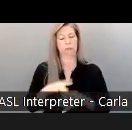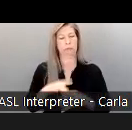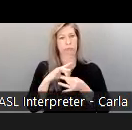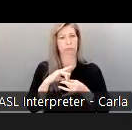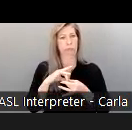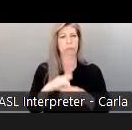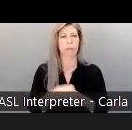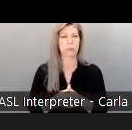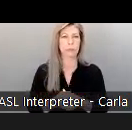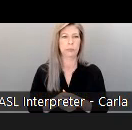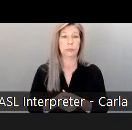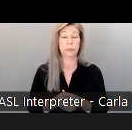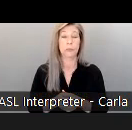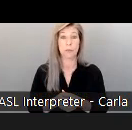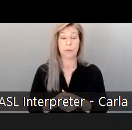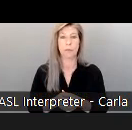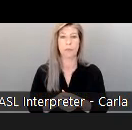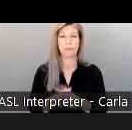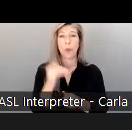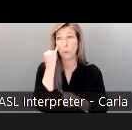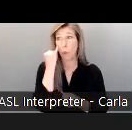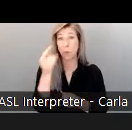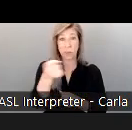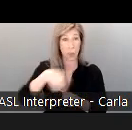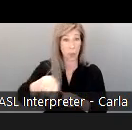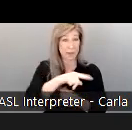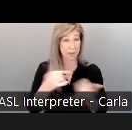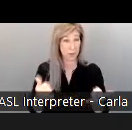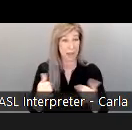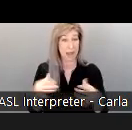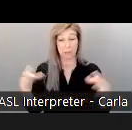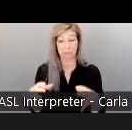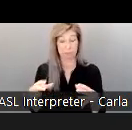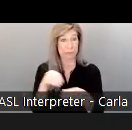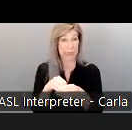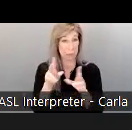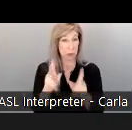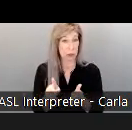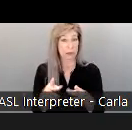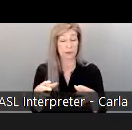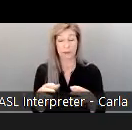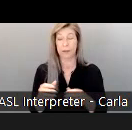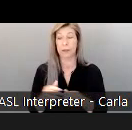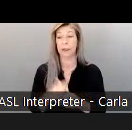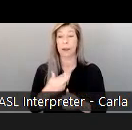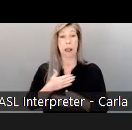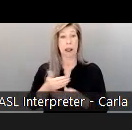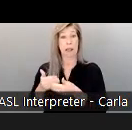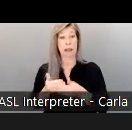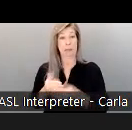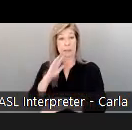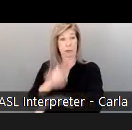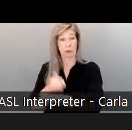So if we were in person and I had my baby with me and she was